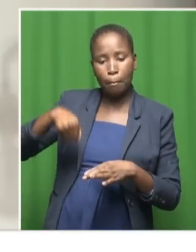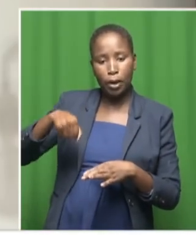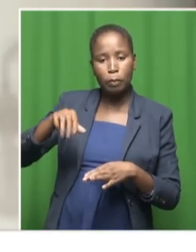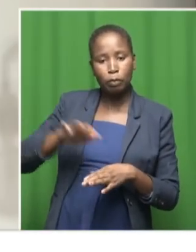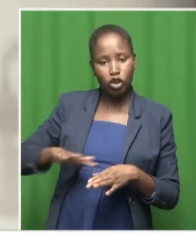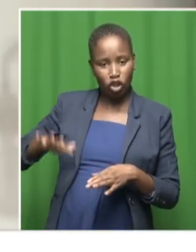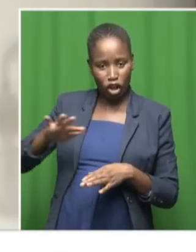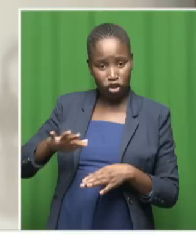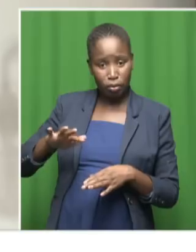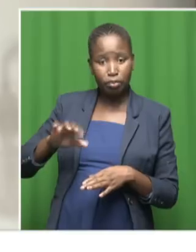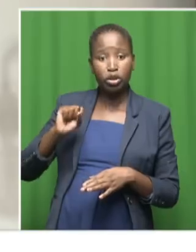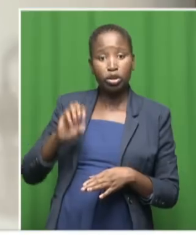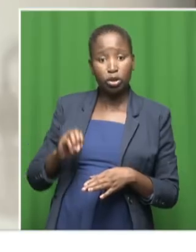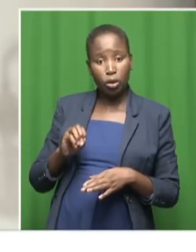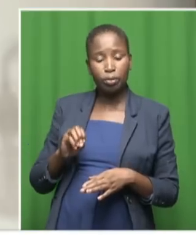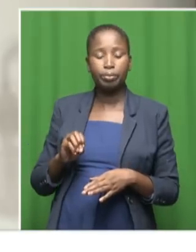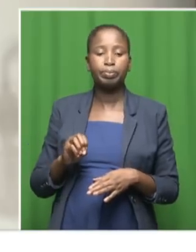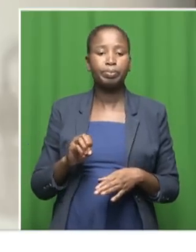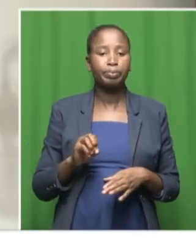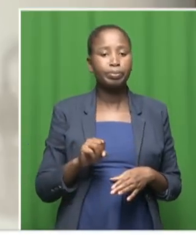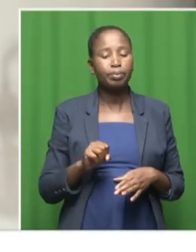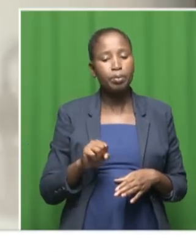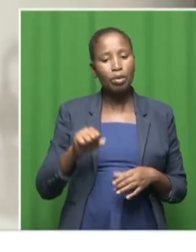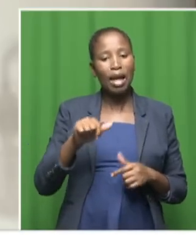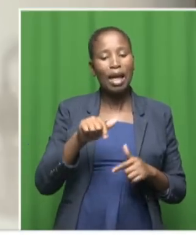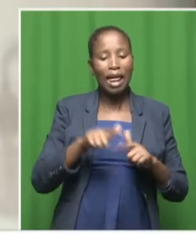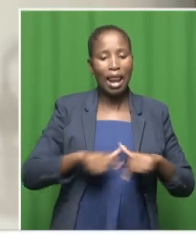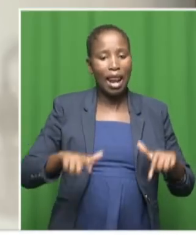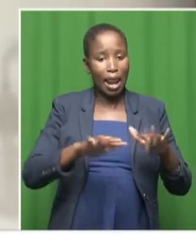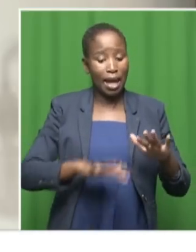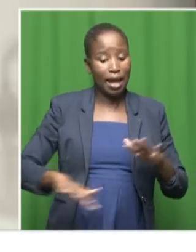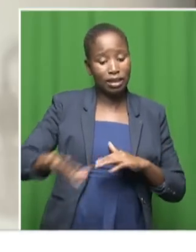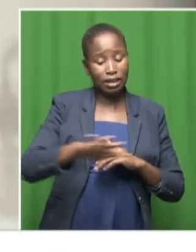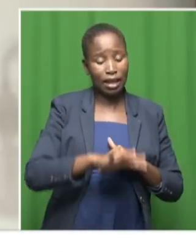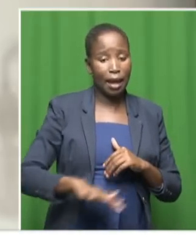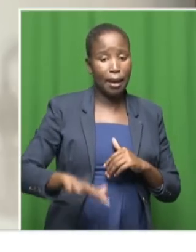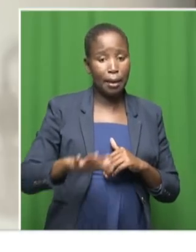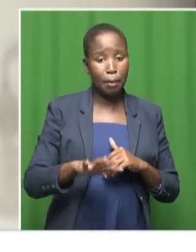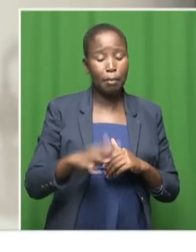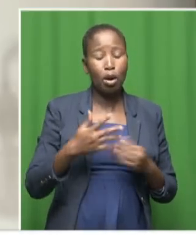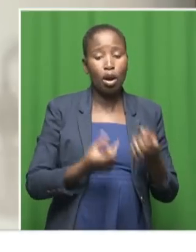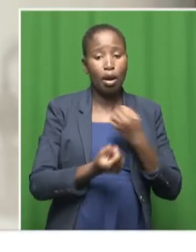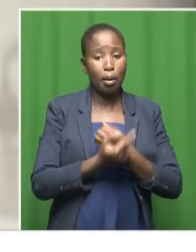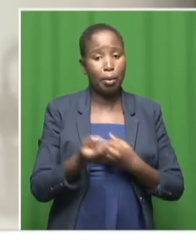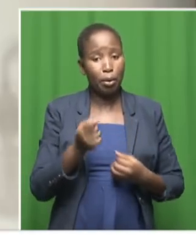low points in the landscape in the city are near watercourses because they are